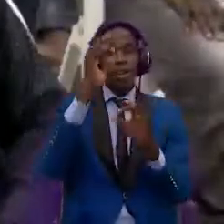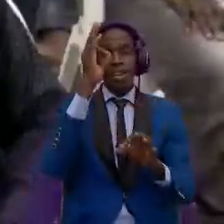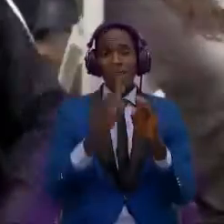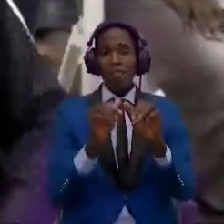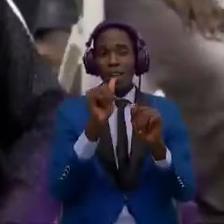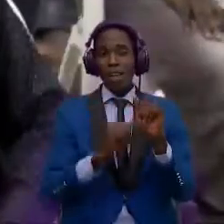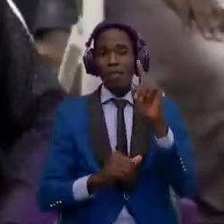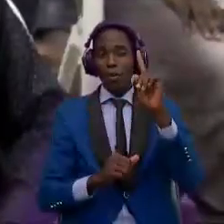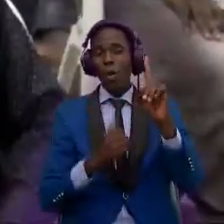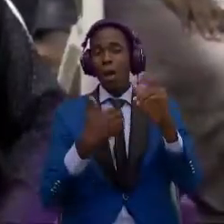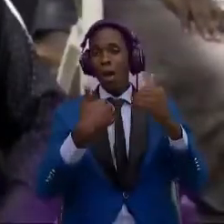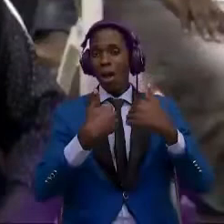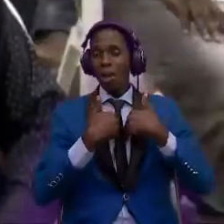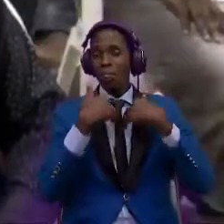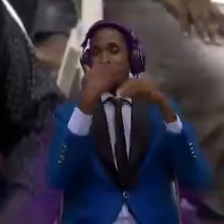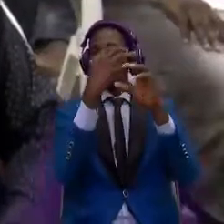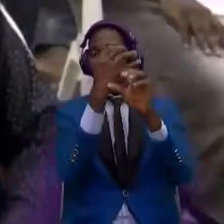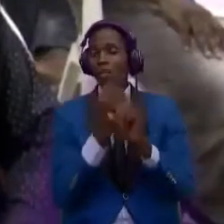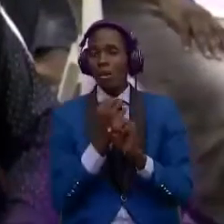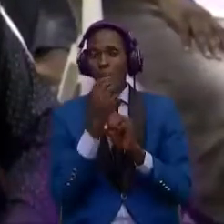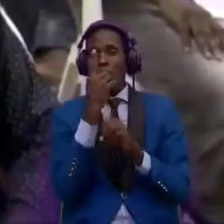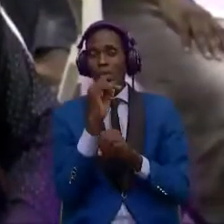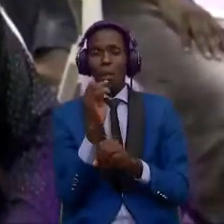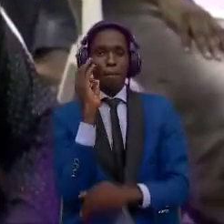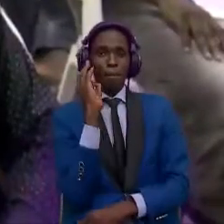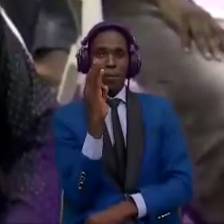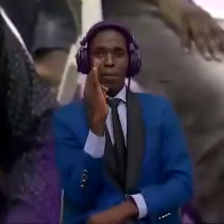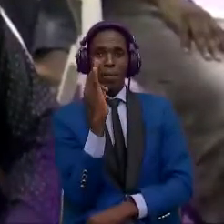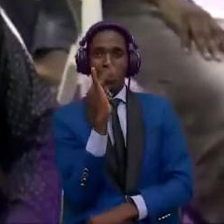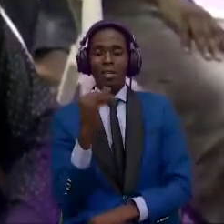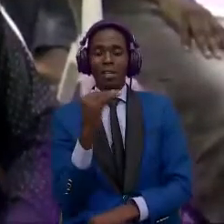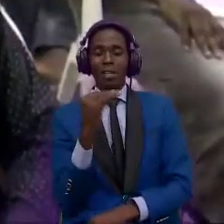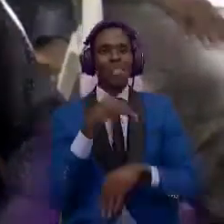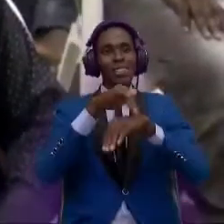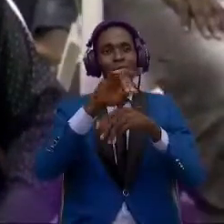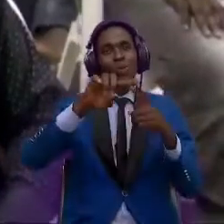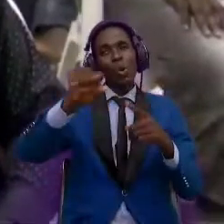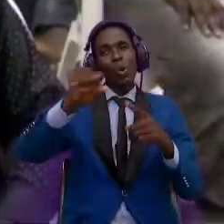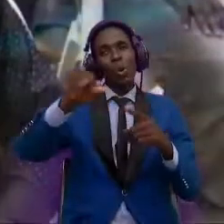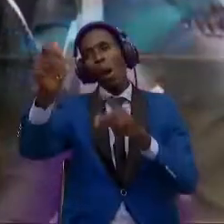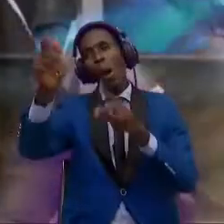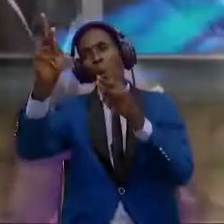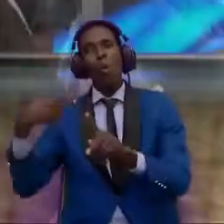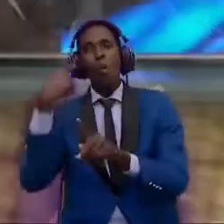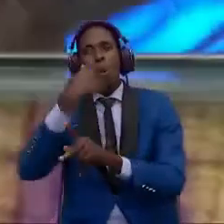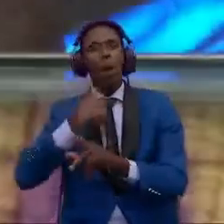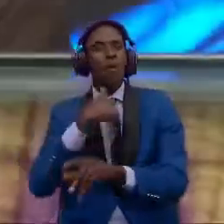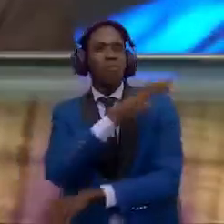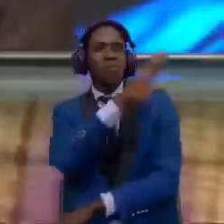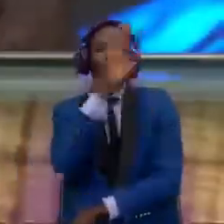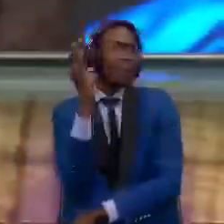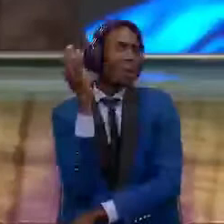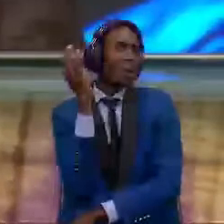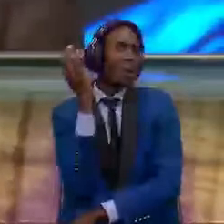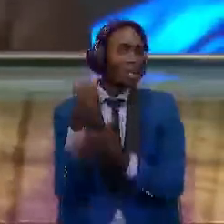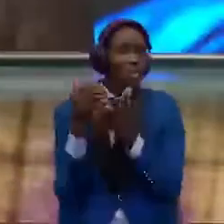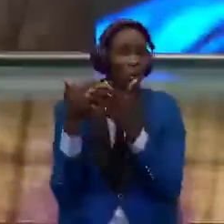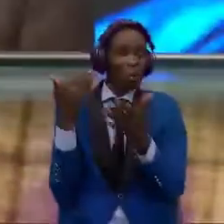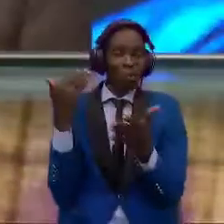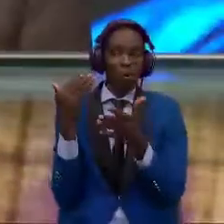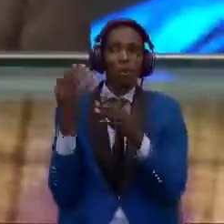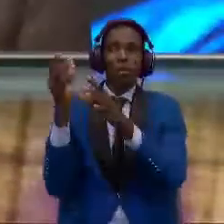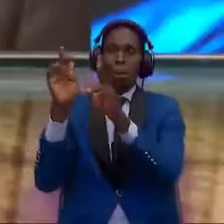message, if they will pass it on to another person who has not heard, and that person will pass it on to